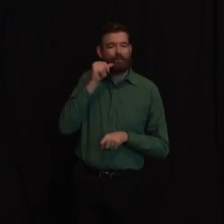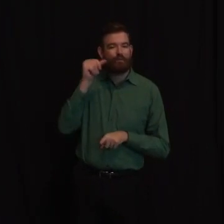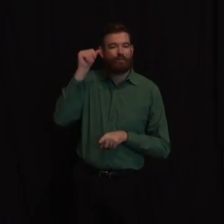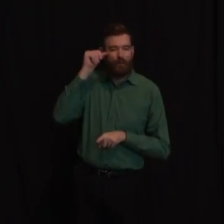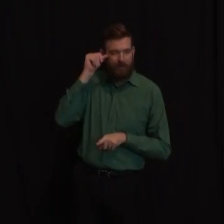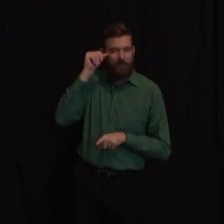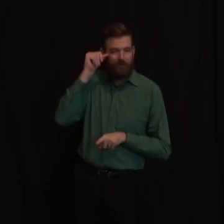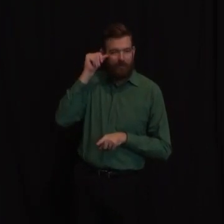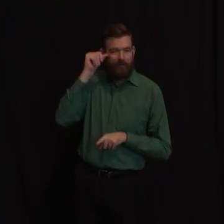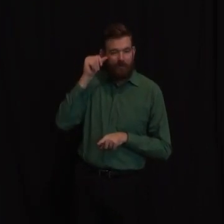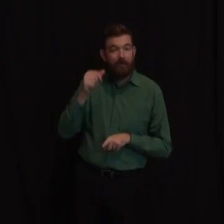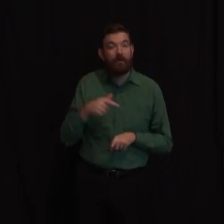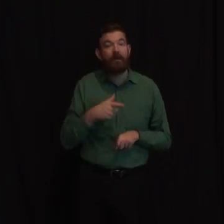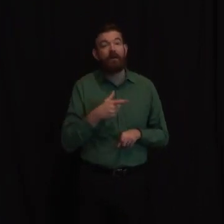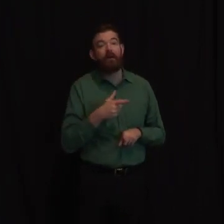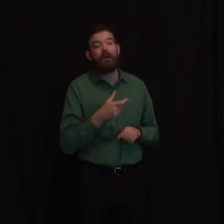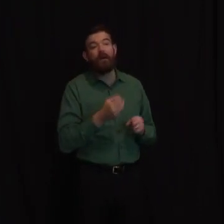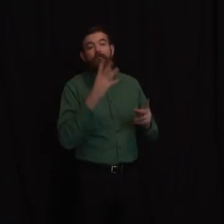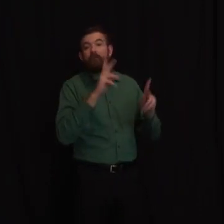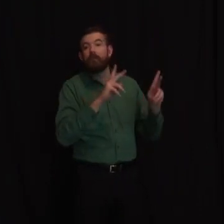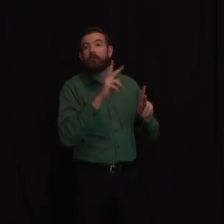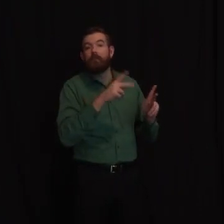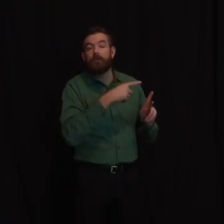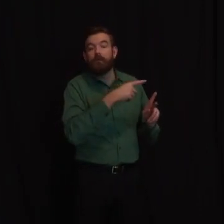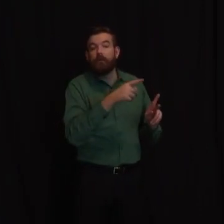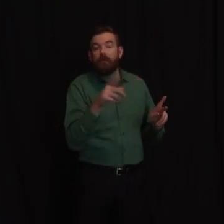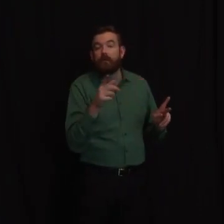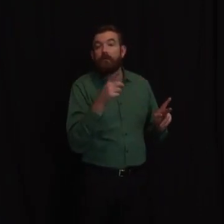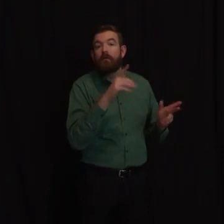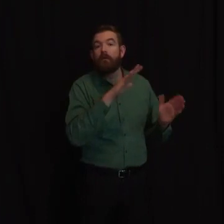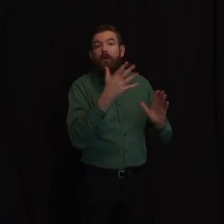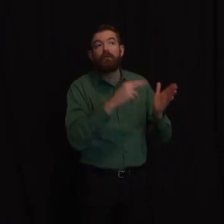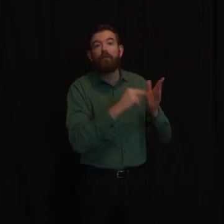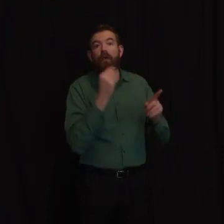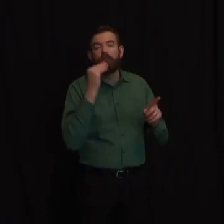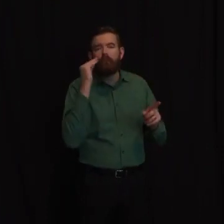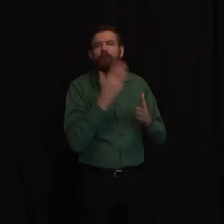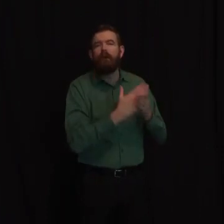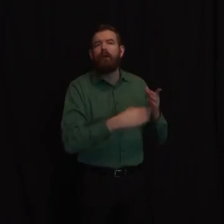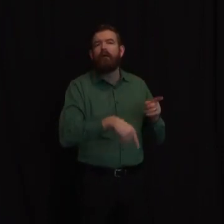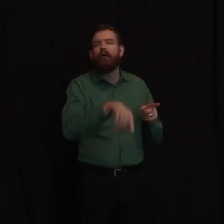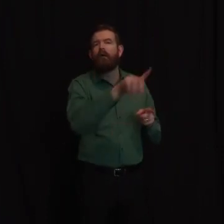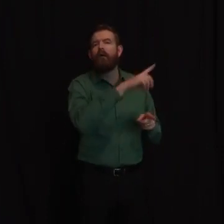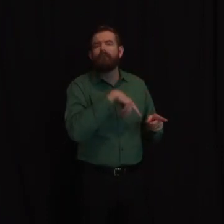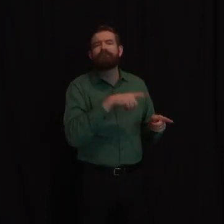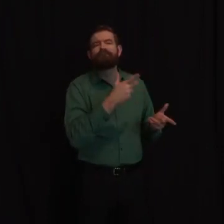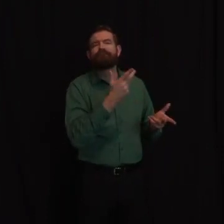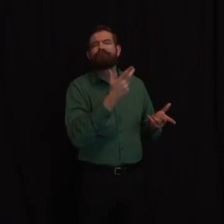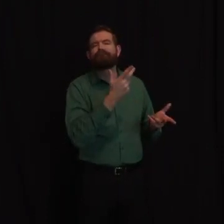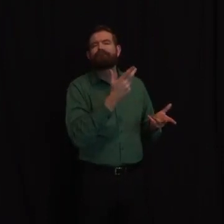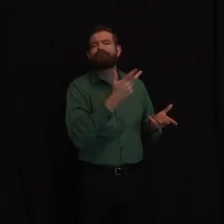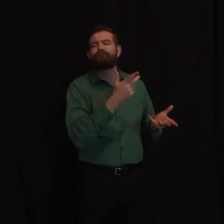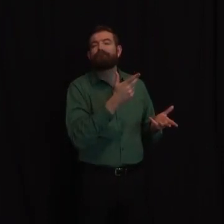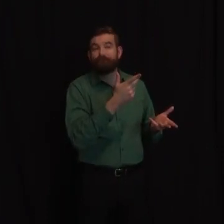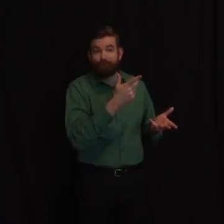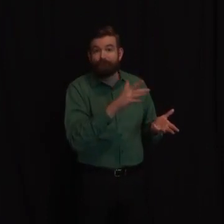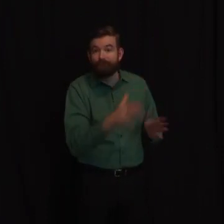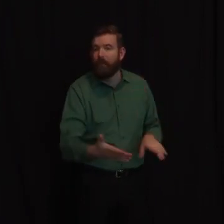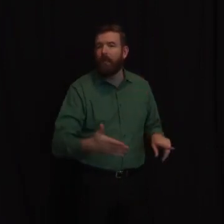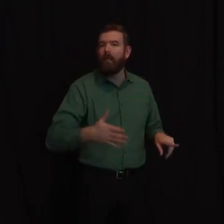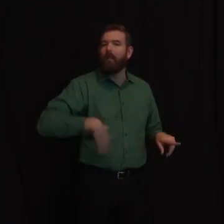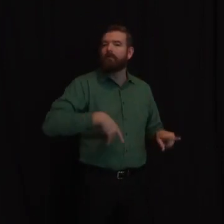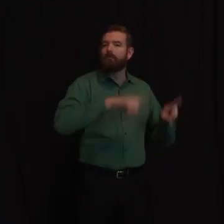been tested or we don't have the results yet, when we release results related to long-term care facilities, then in those numbers, sometimes we're